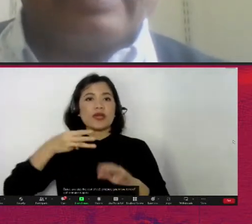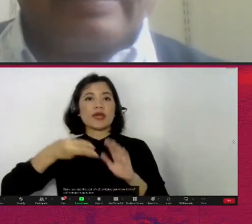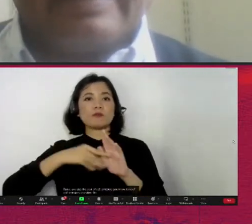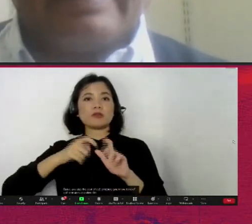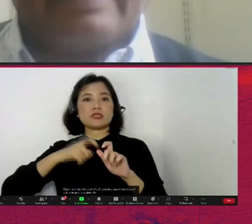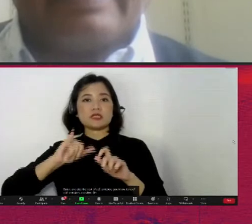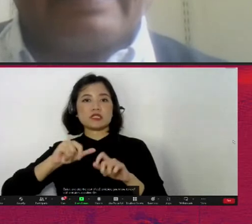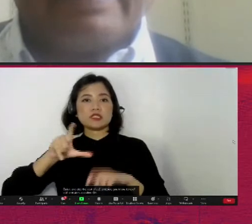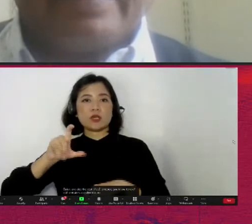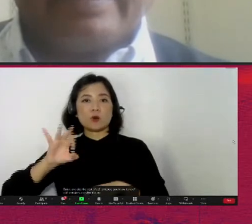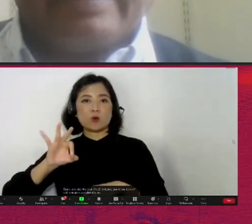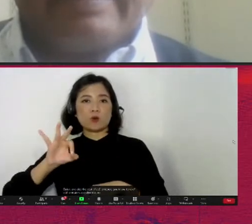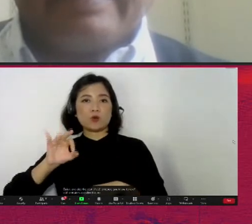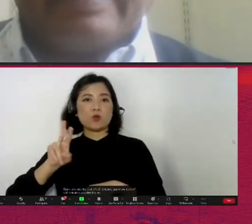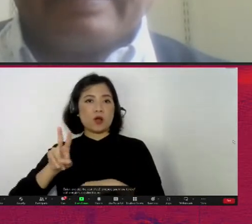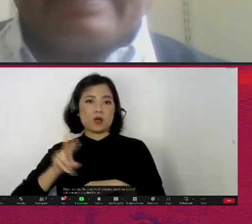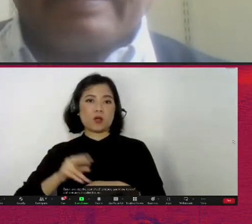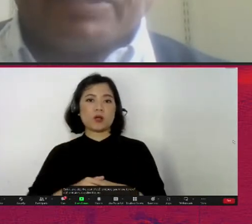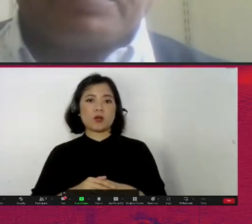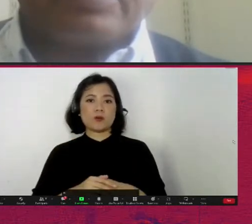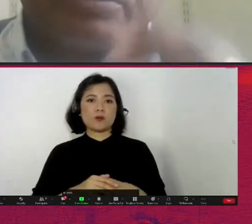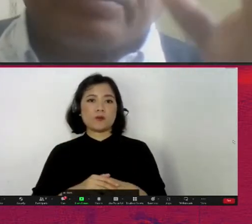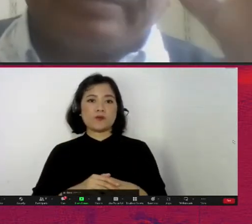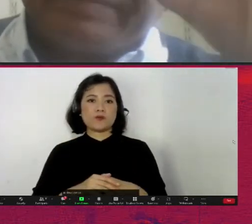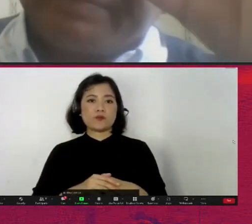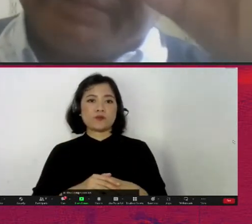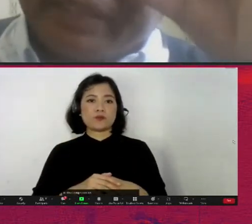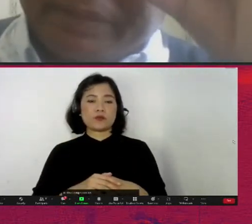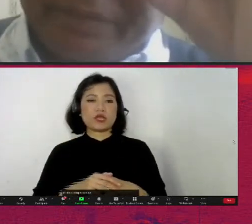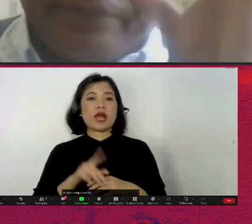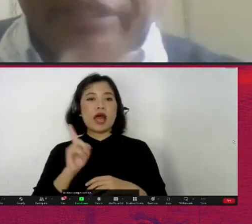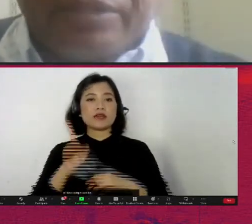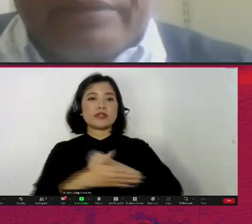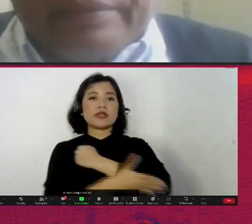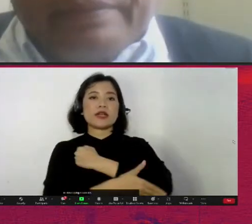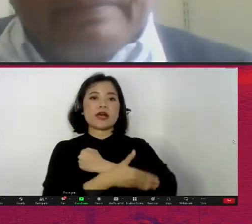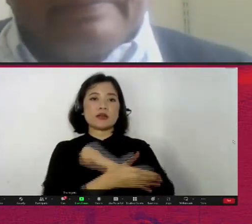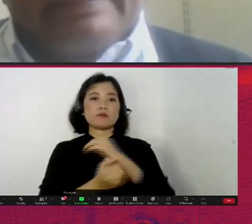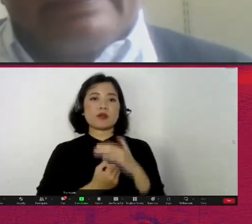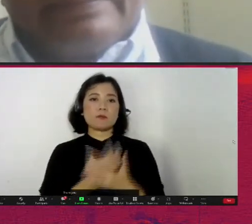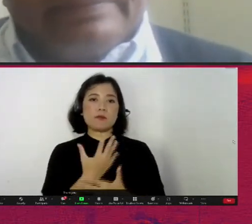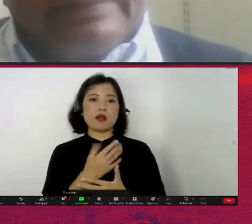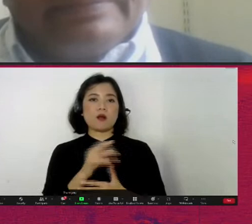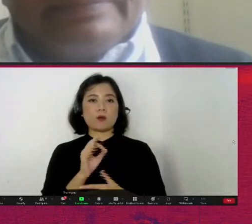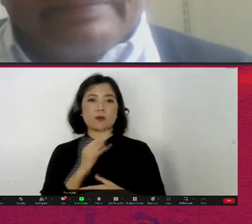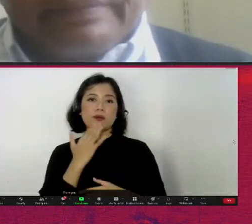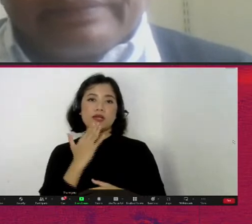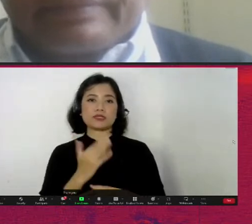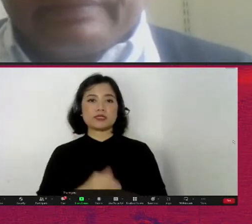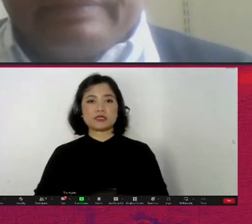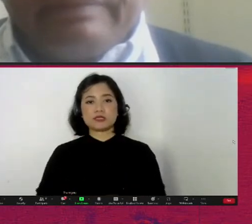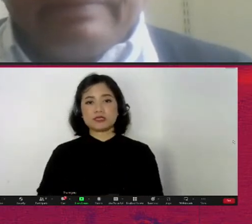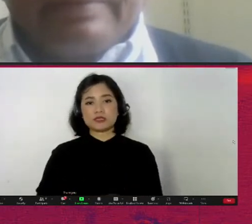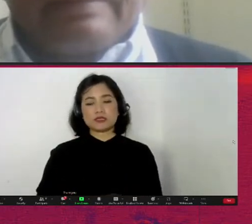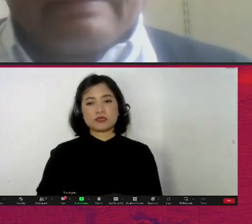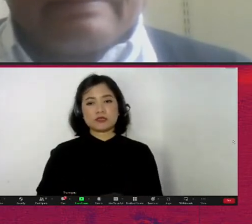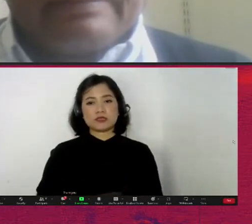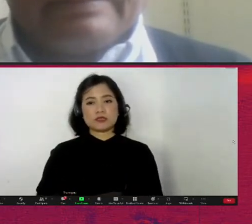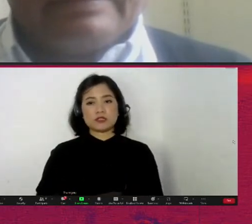low in developing countries. Thank you. Thank you, Dr.